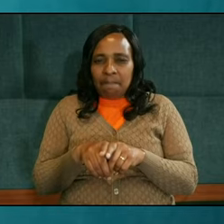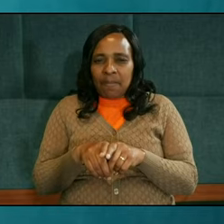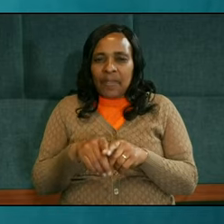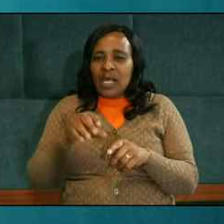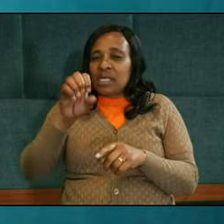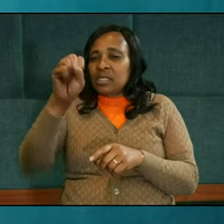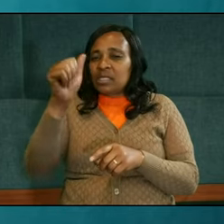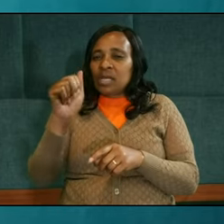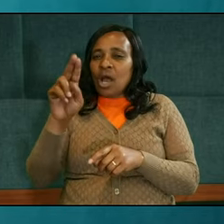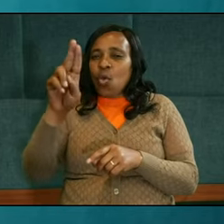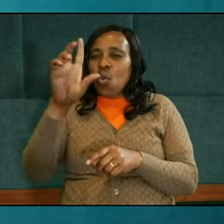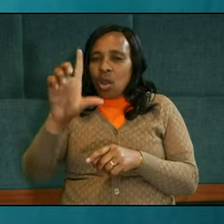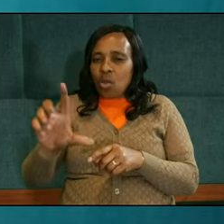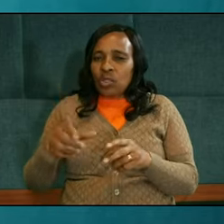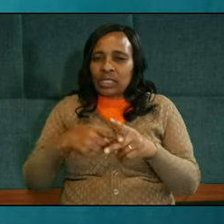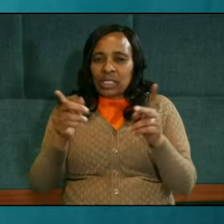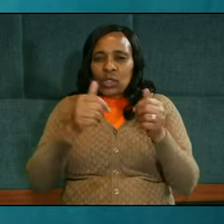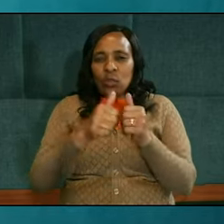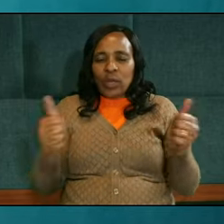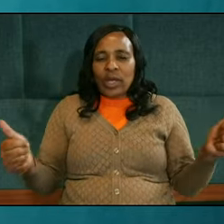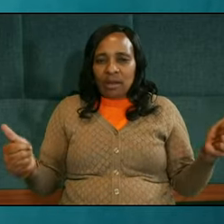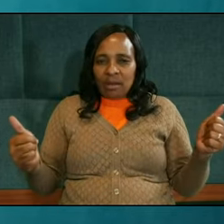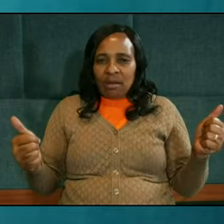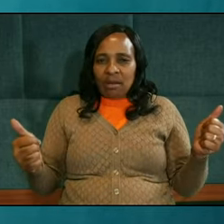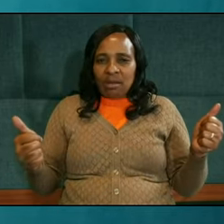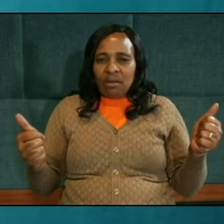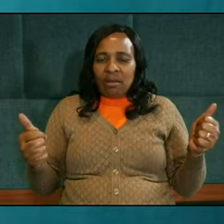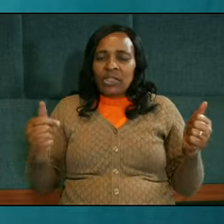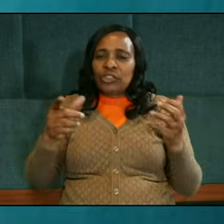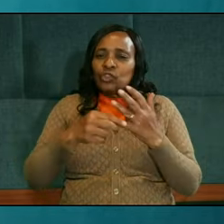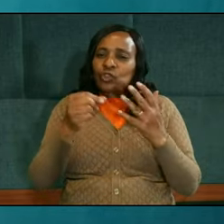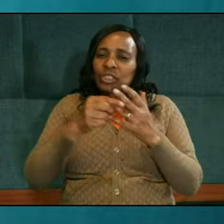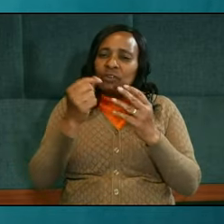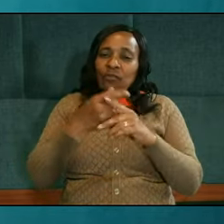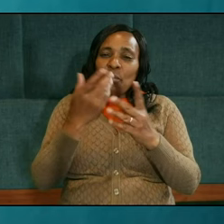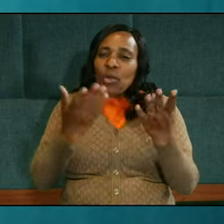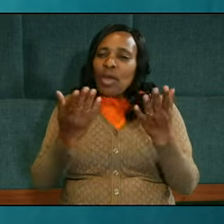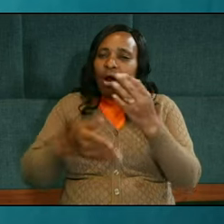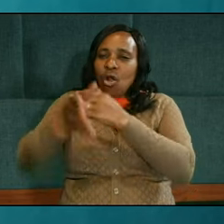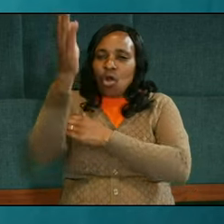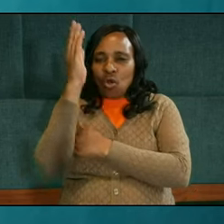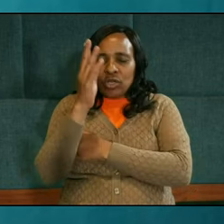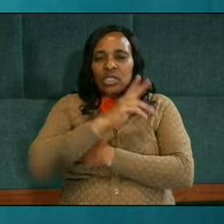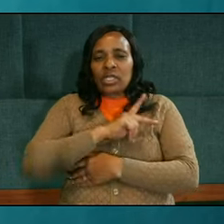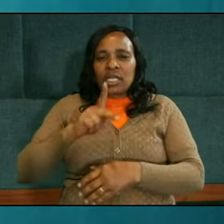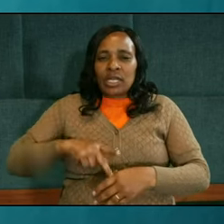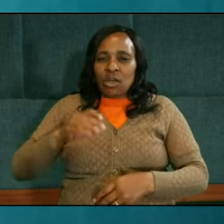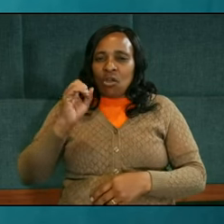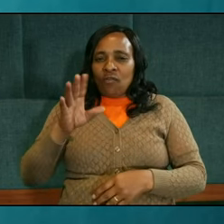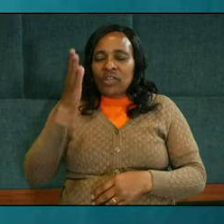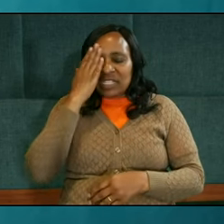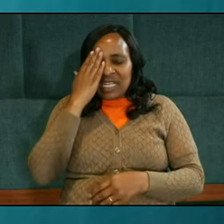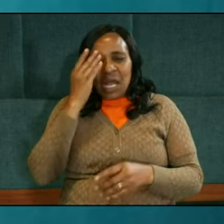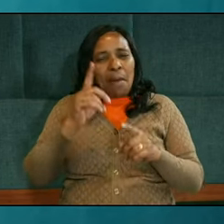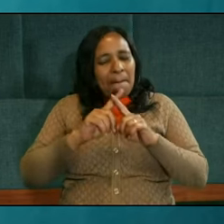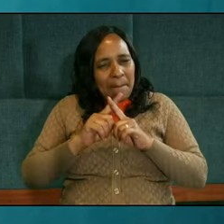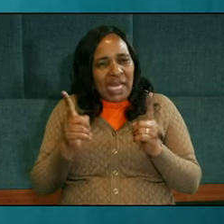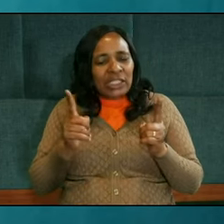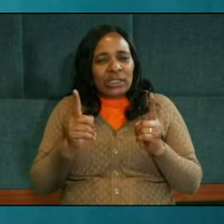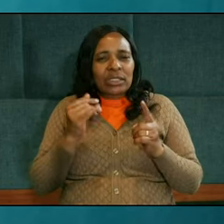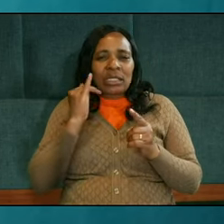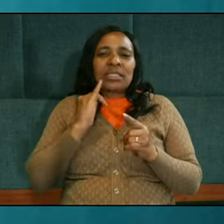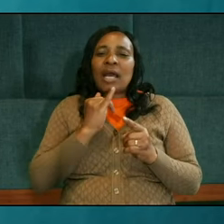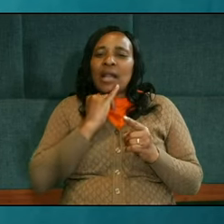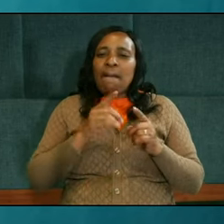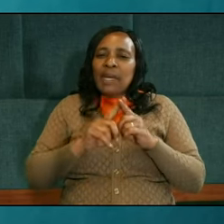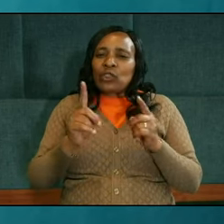Saul started well. Saul was God's chosen one for king of Israel. But when he became